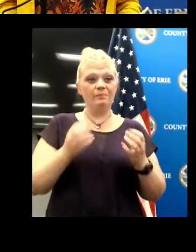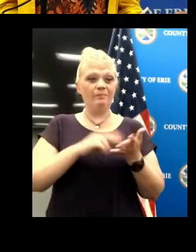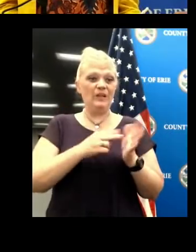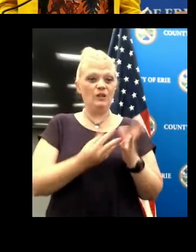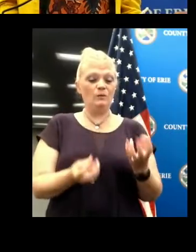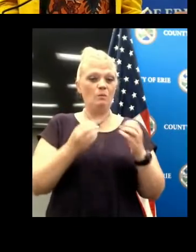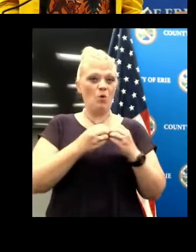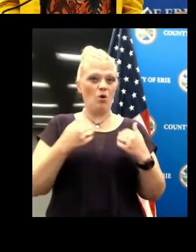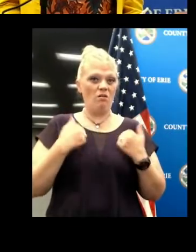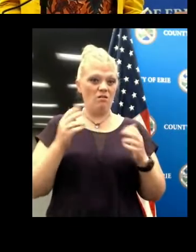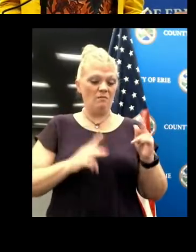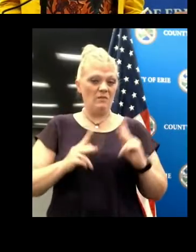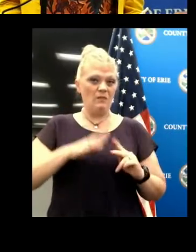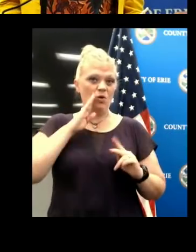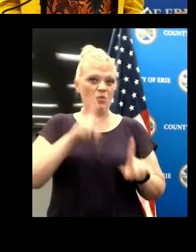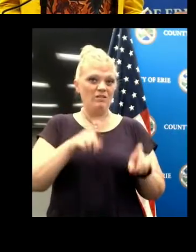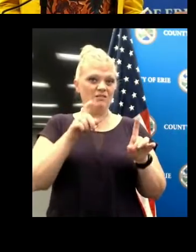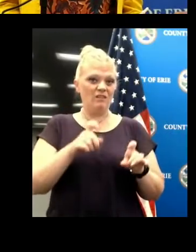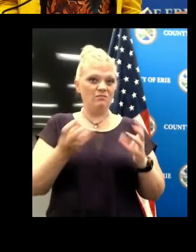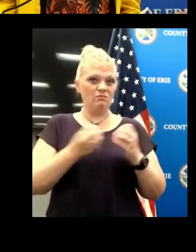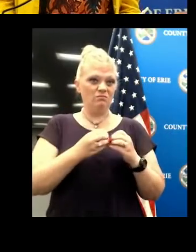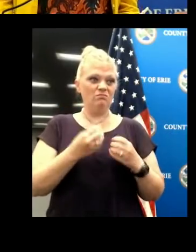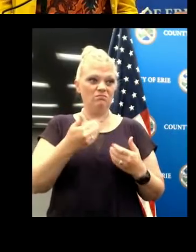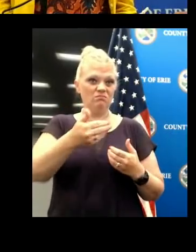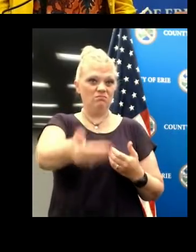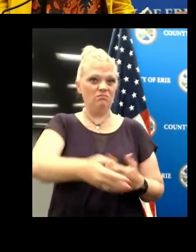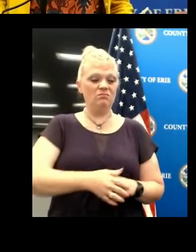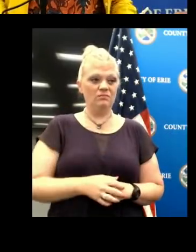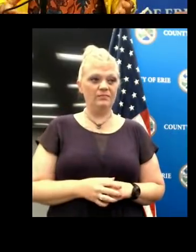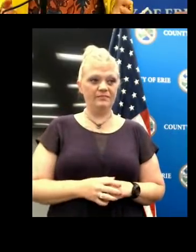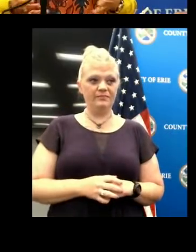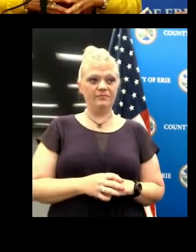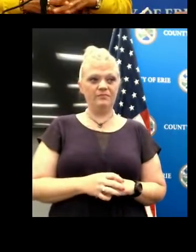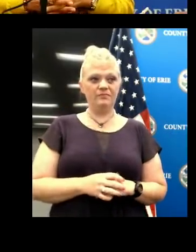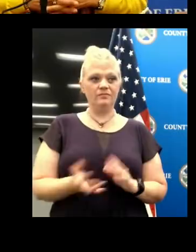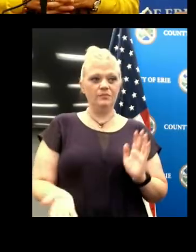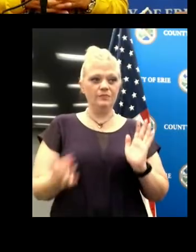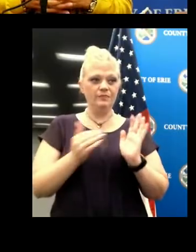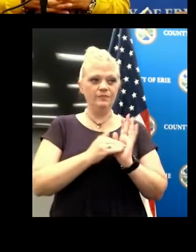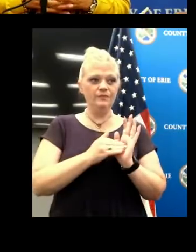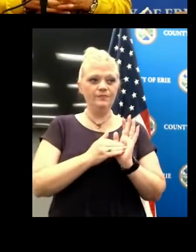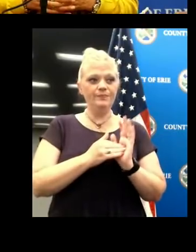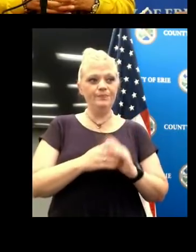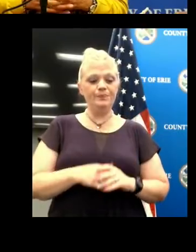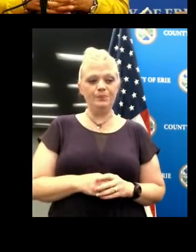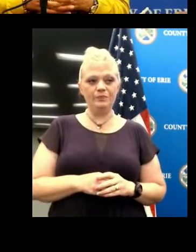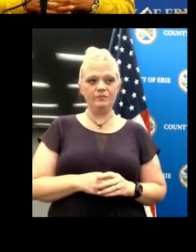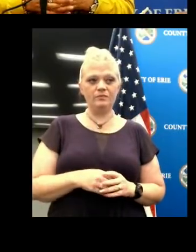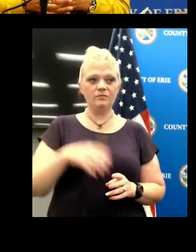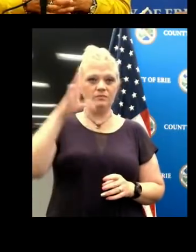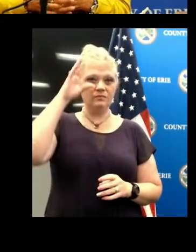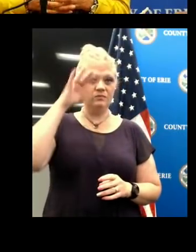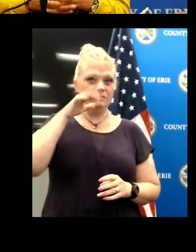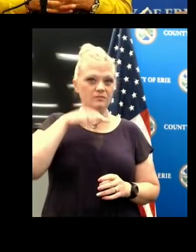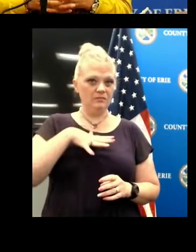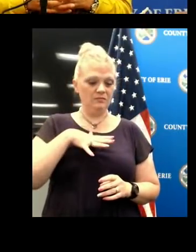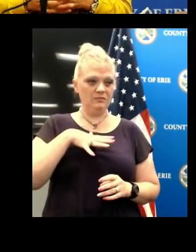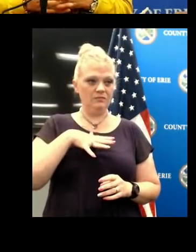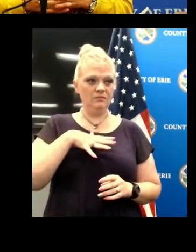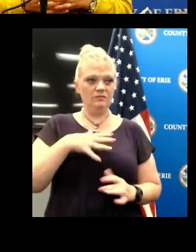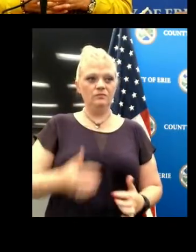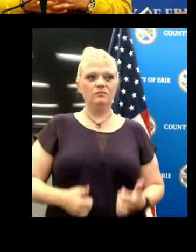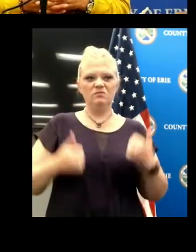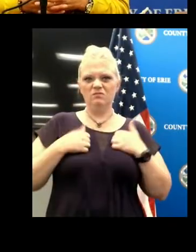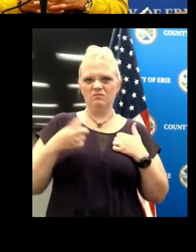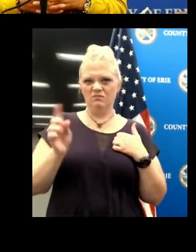get tested in the near future. So again, looking at the gender and the residences of